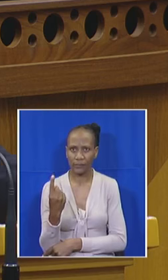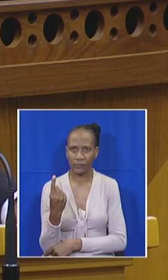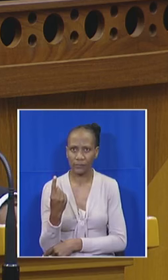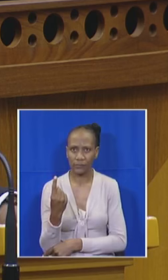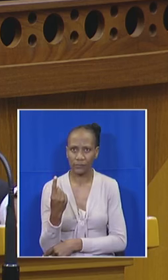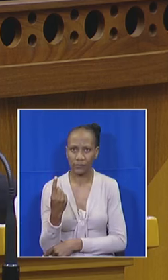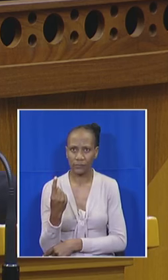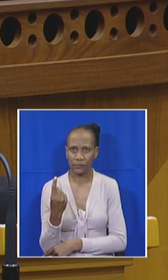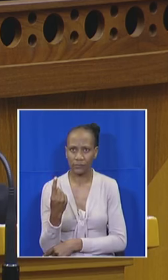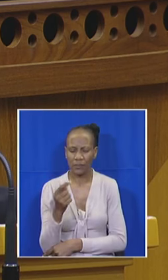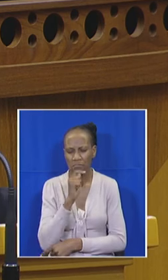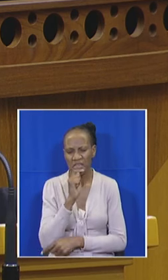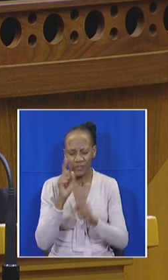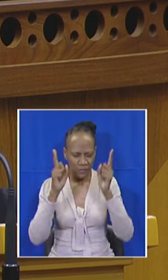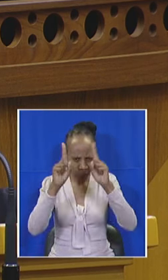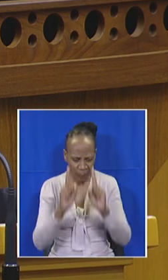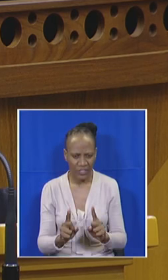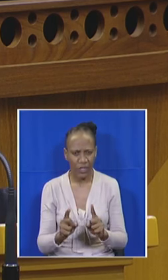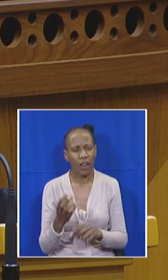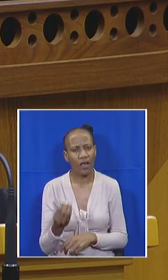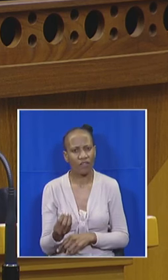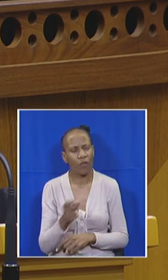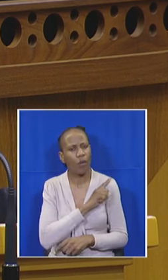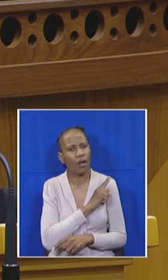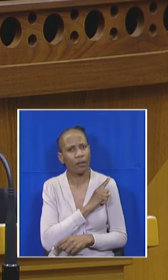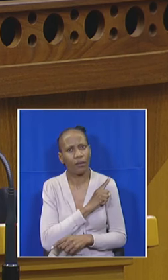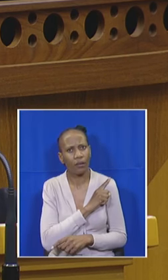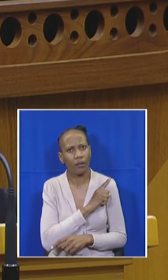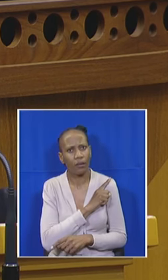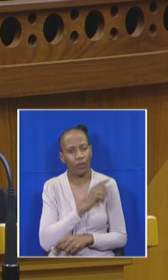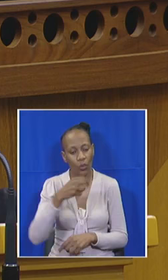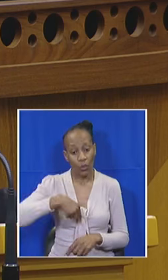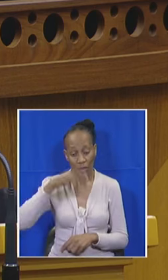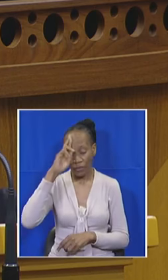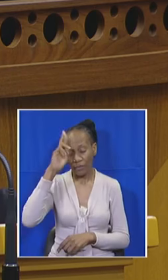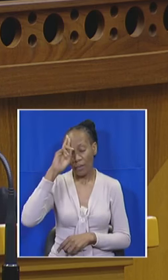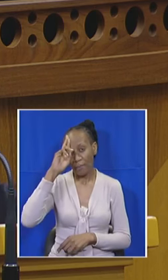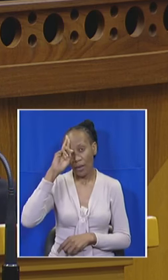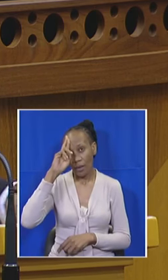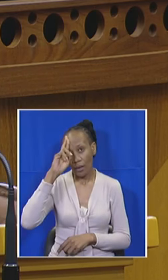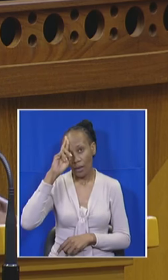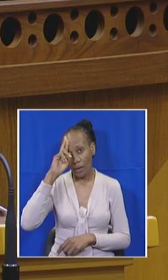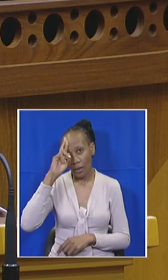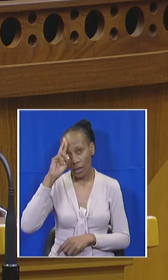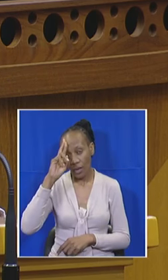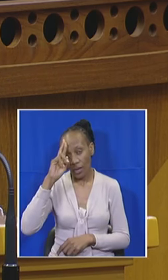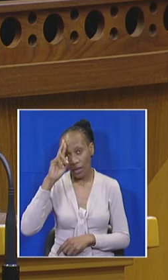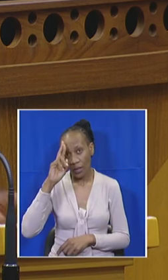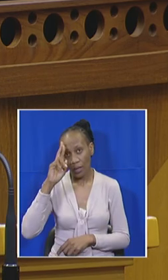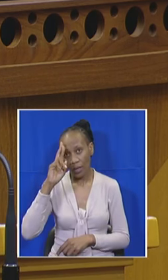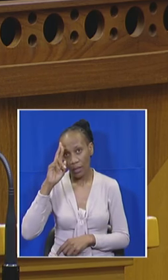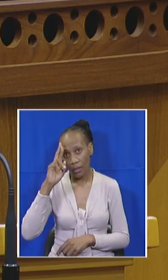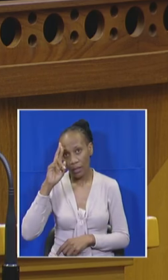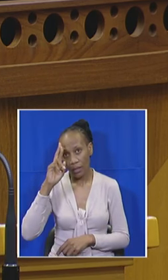has special meaning as it marks the commemoration of the centenary of